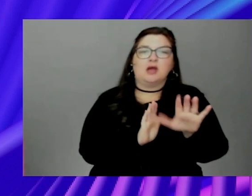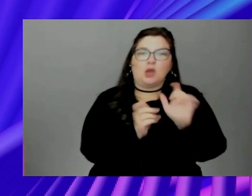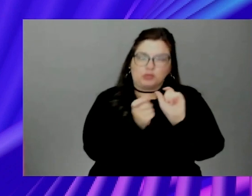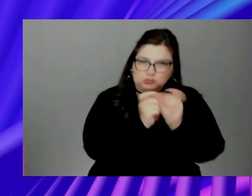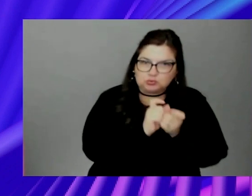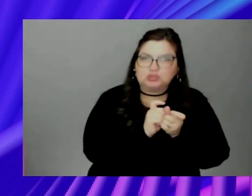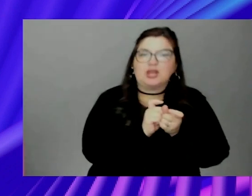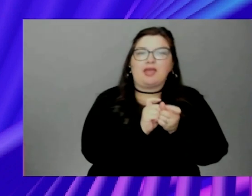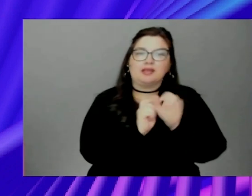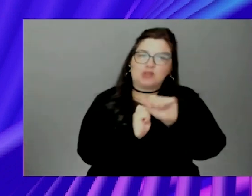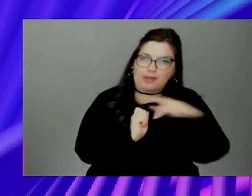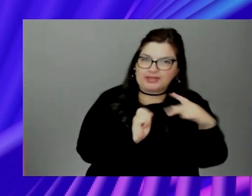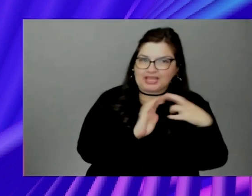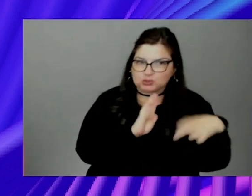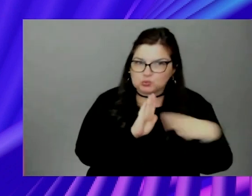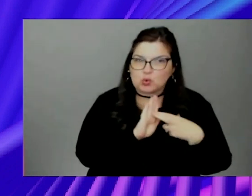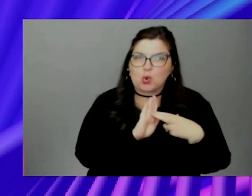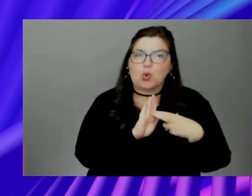application role to